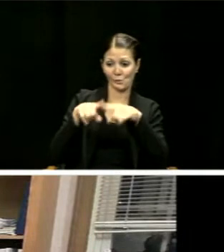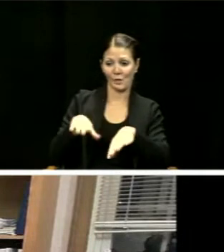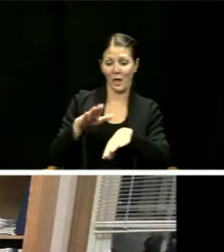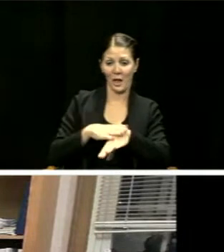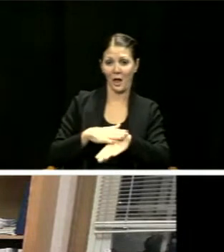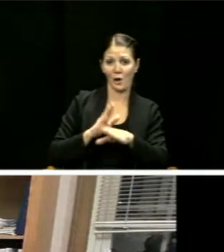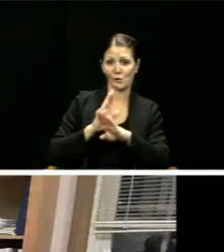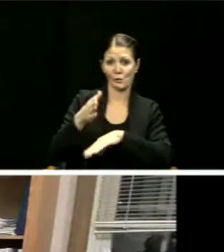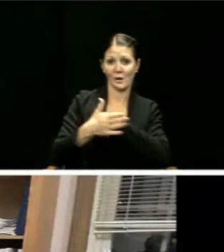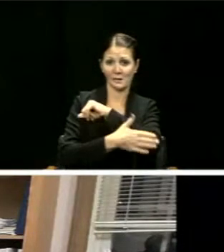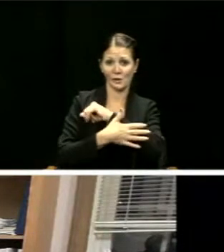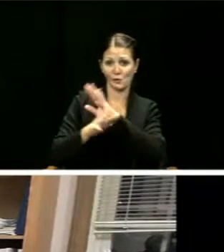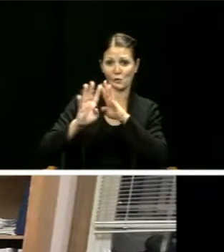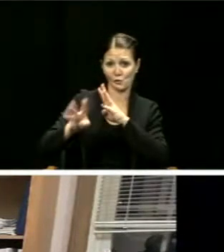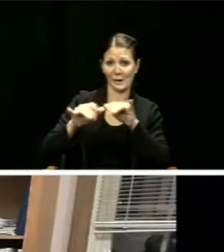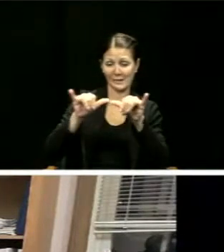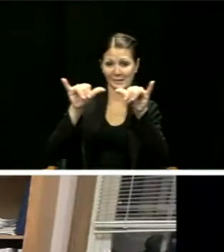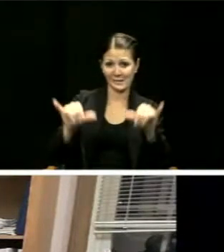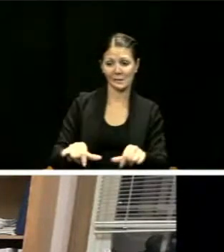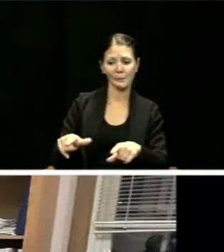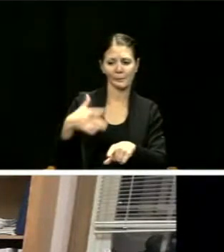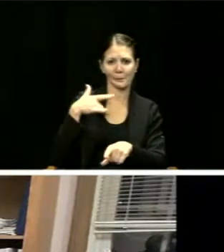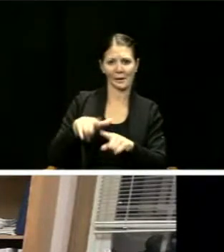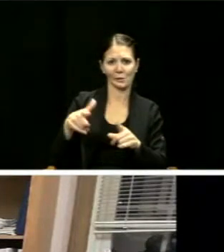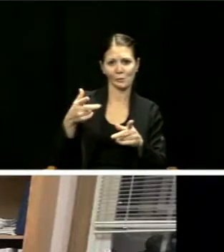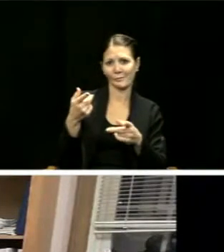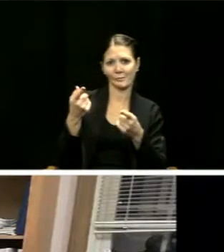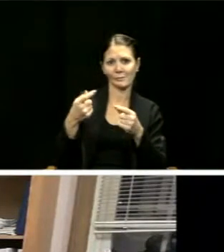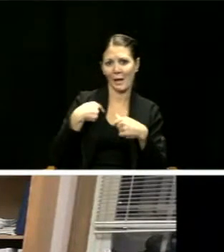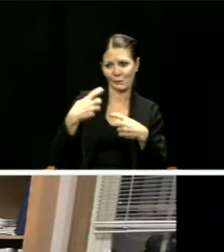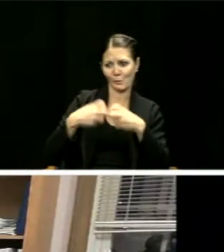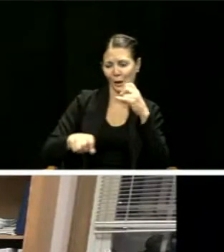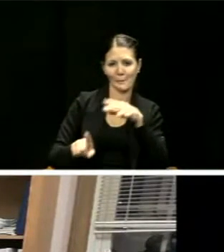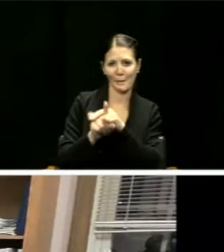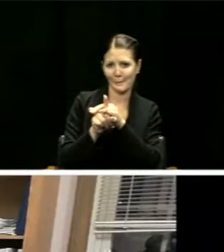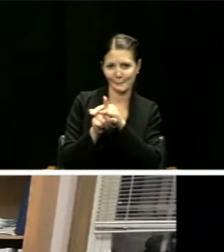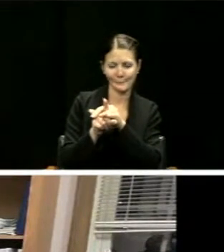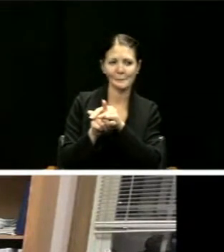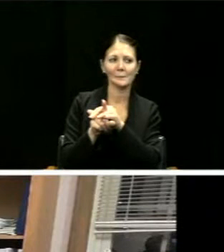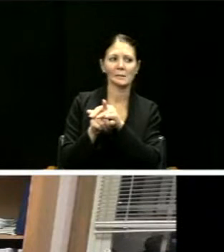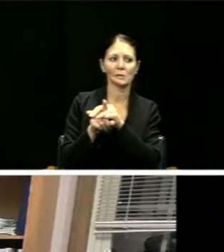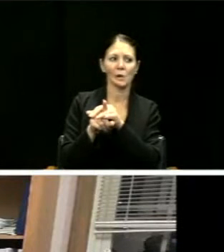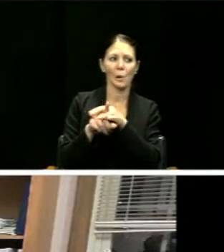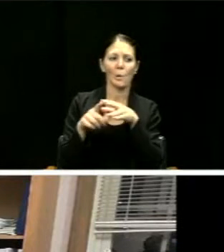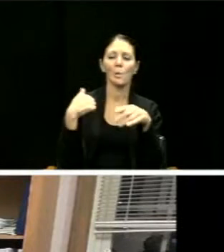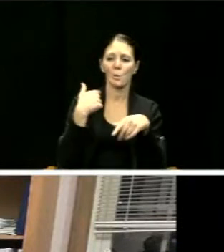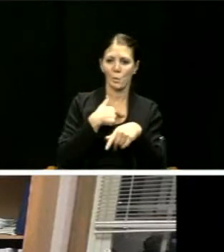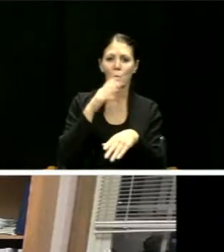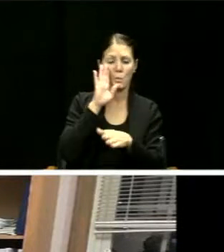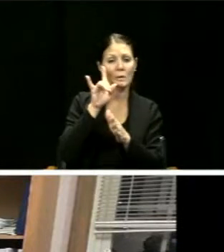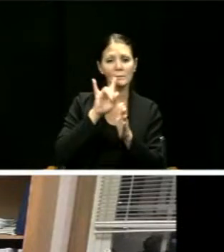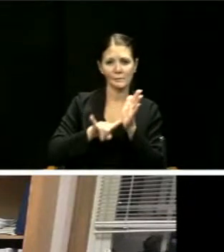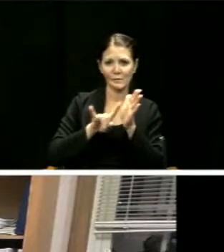drainage systems. They are prone to failure, and so we will look into